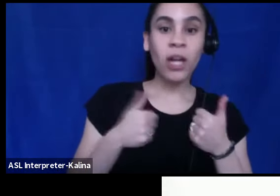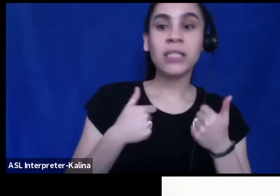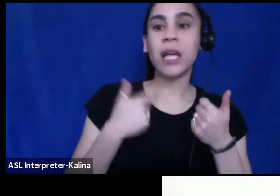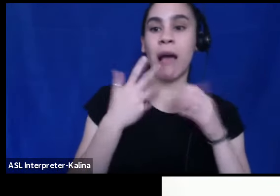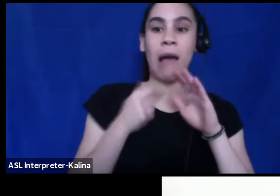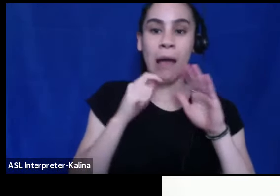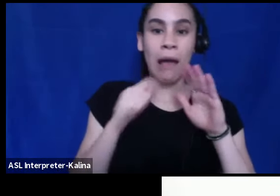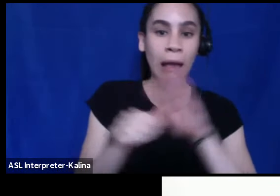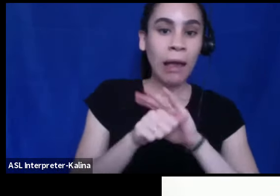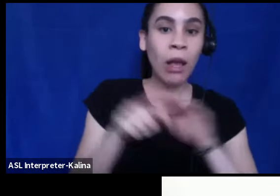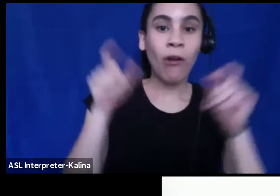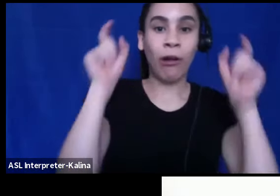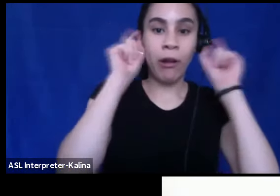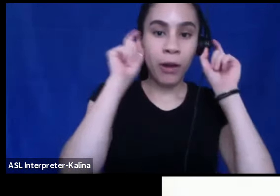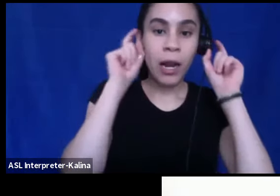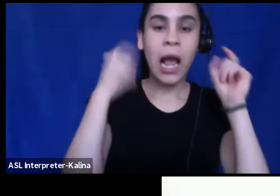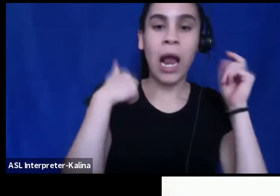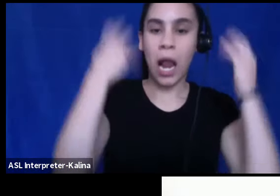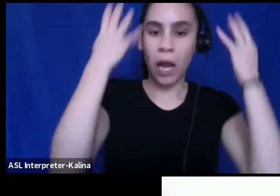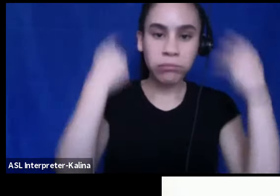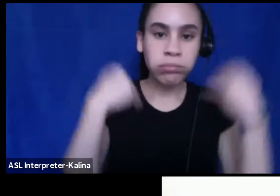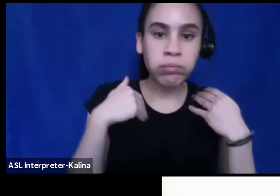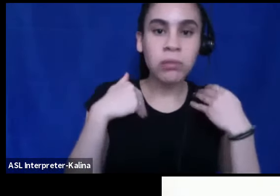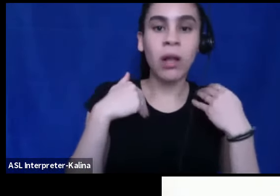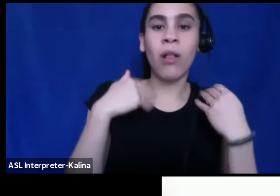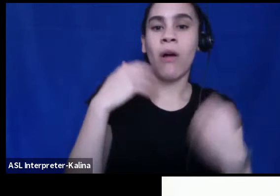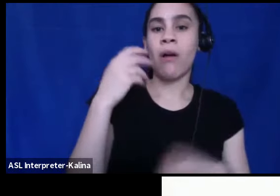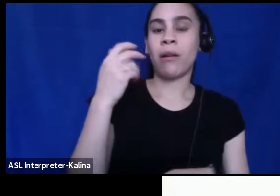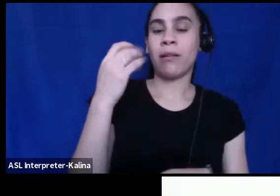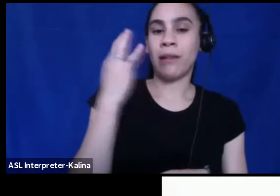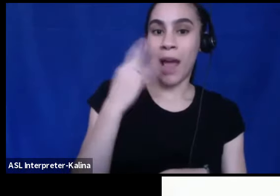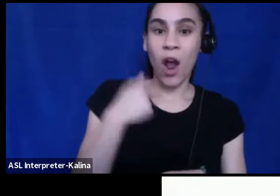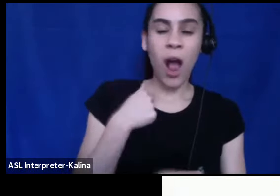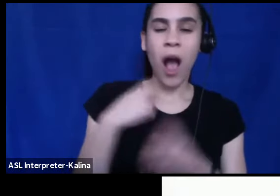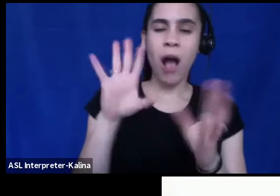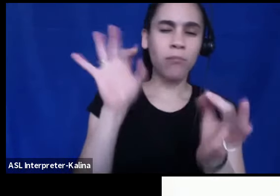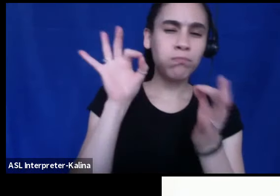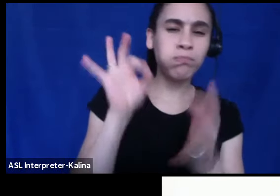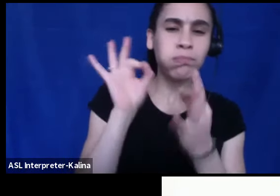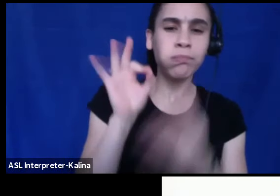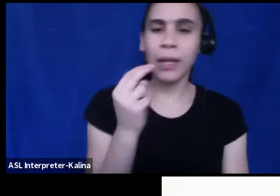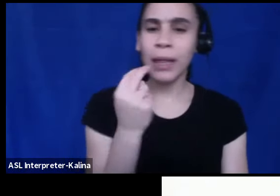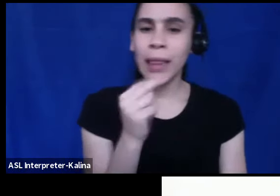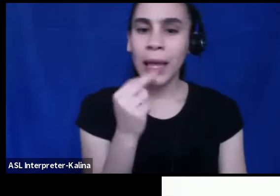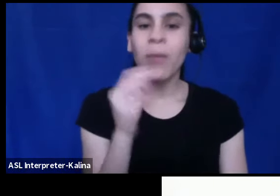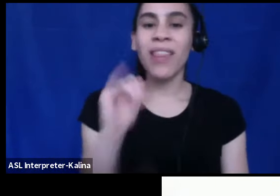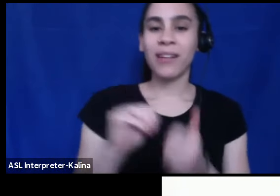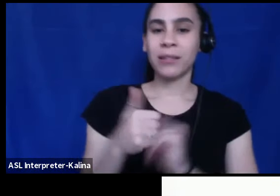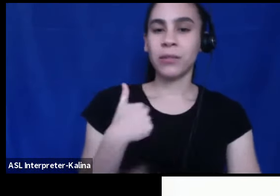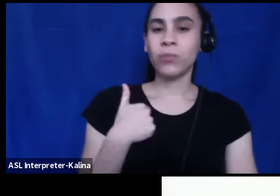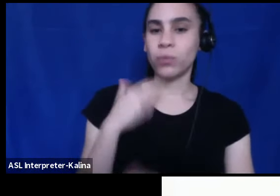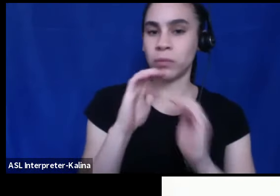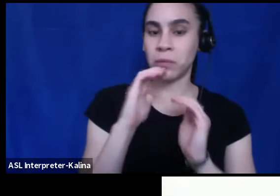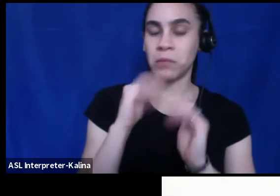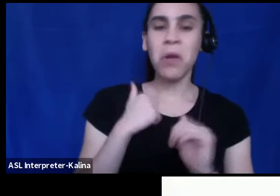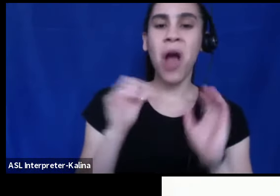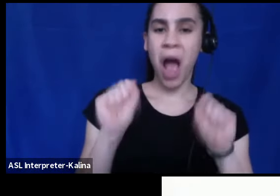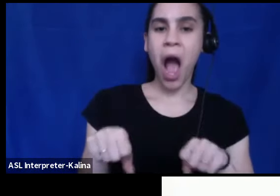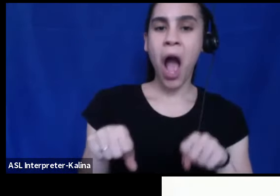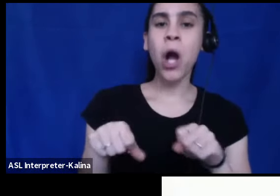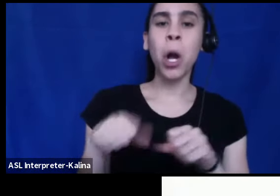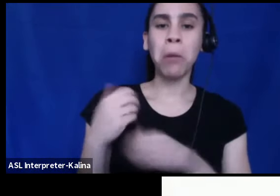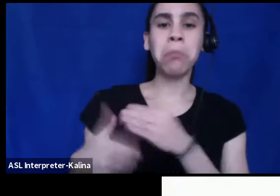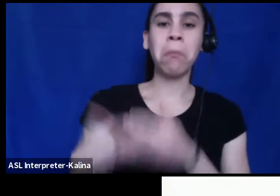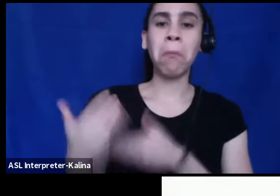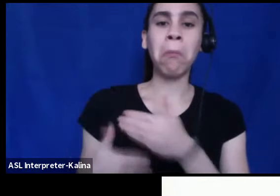my hair long, and I'm an excellent lip reader, which is how I communicate. And so I was able to get by and not really